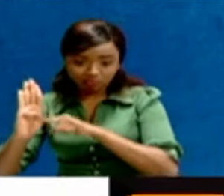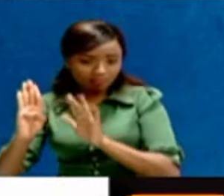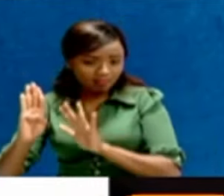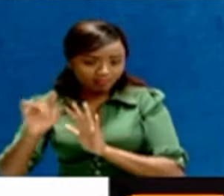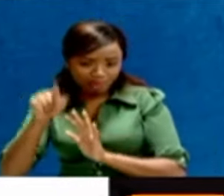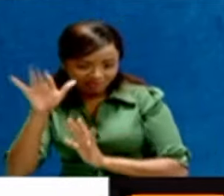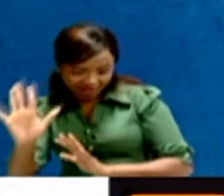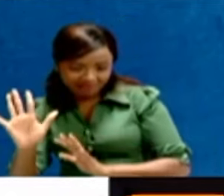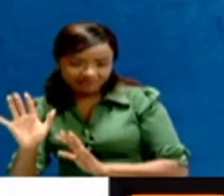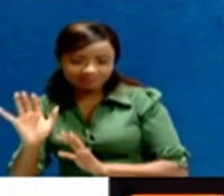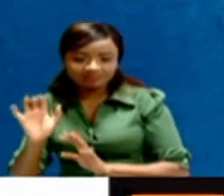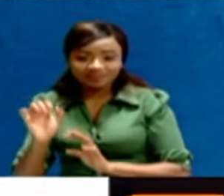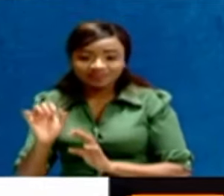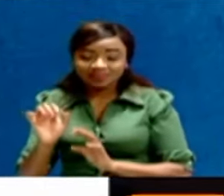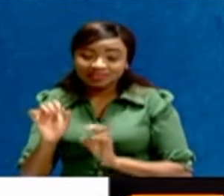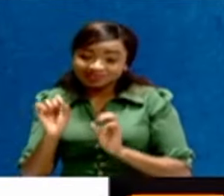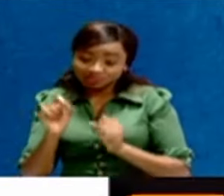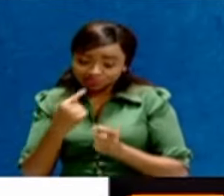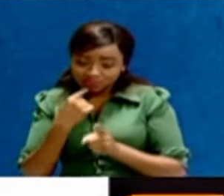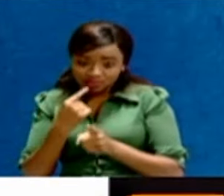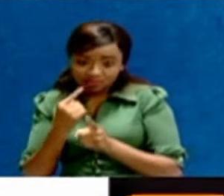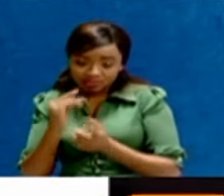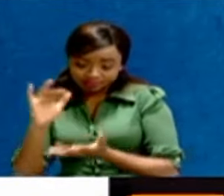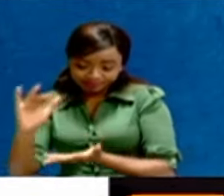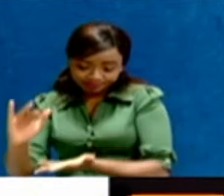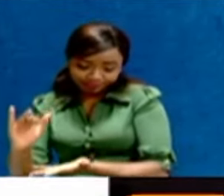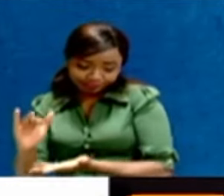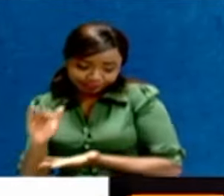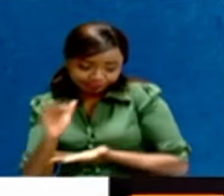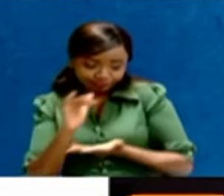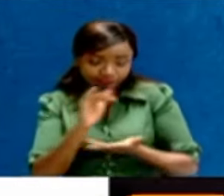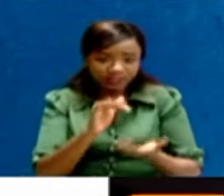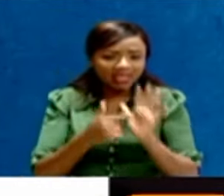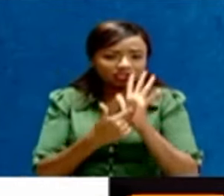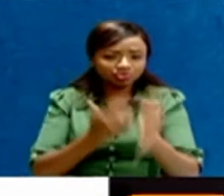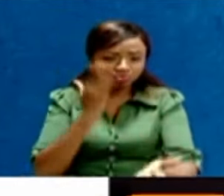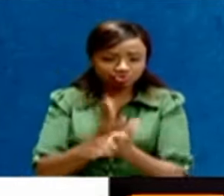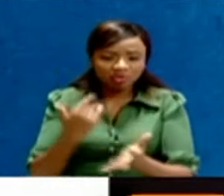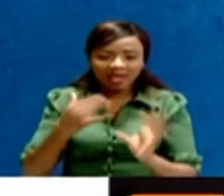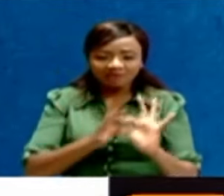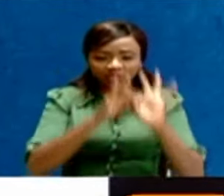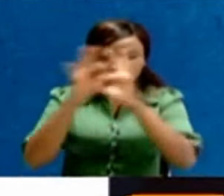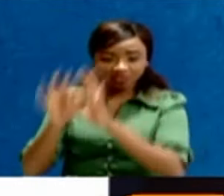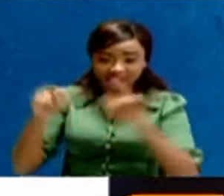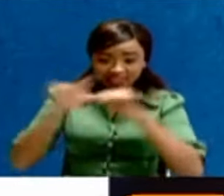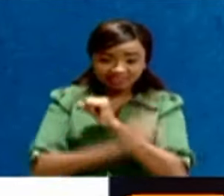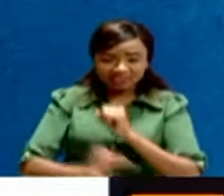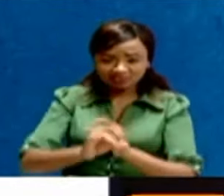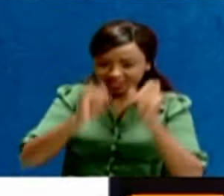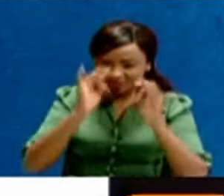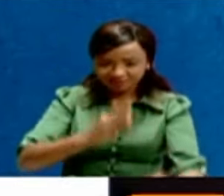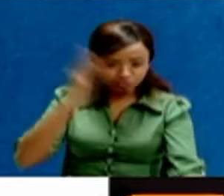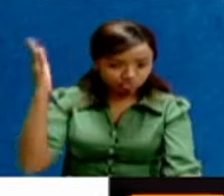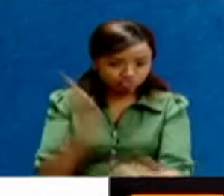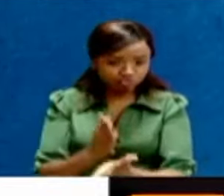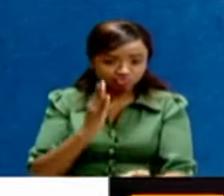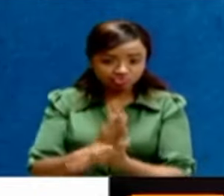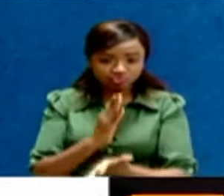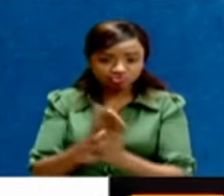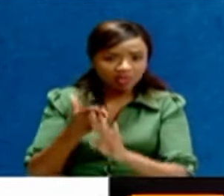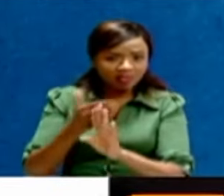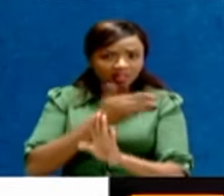316.5 billion, the only best way we can be able to ensure that there is unity in this country is if the actual allocation from the